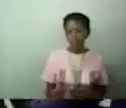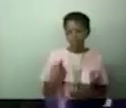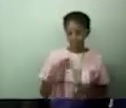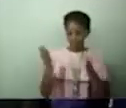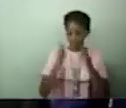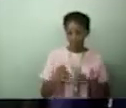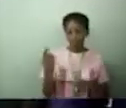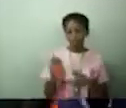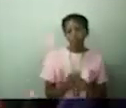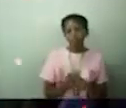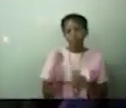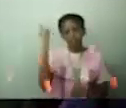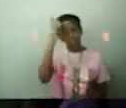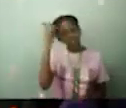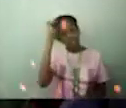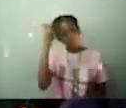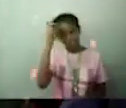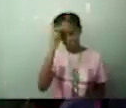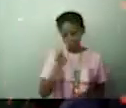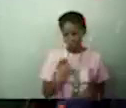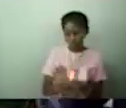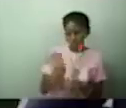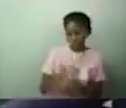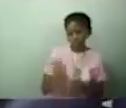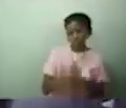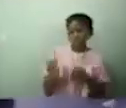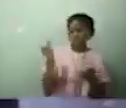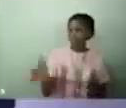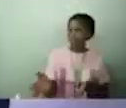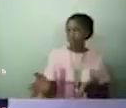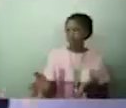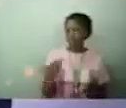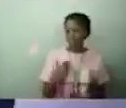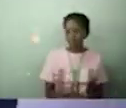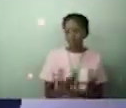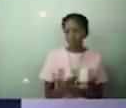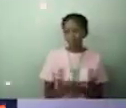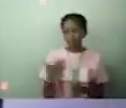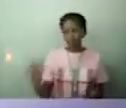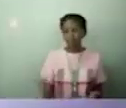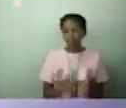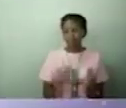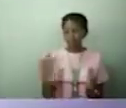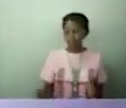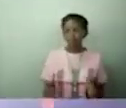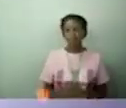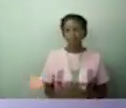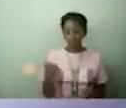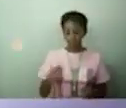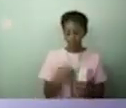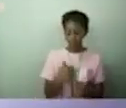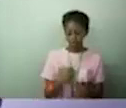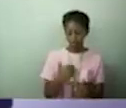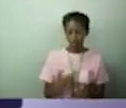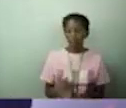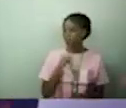figure that the devil puts forward. That has money with which he can move the world and get people